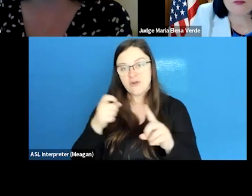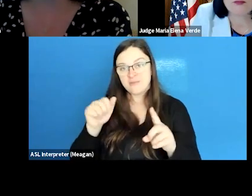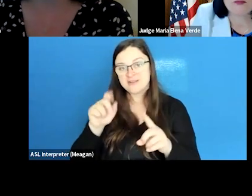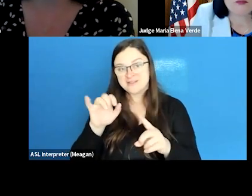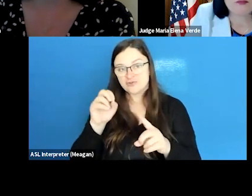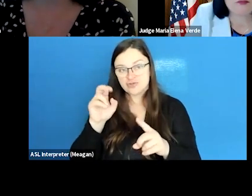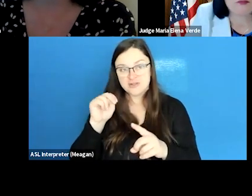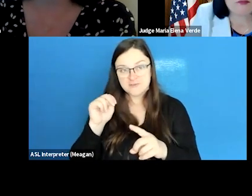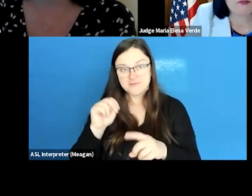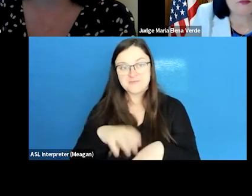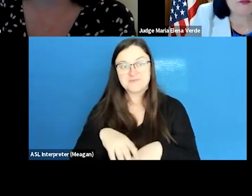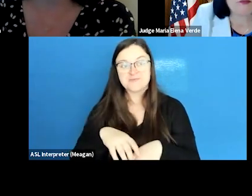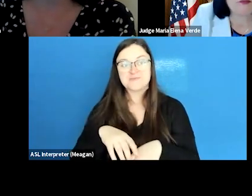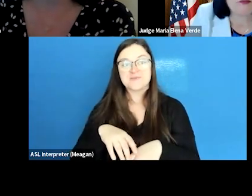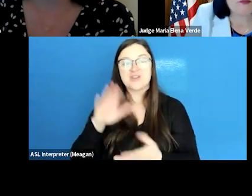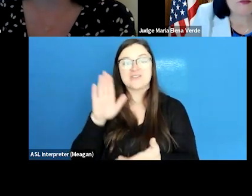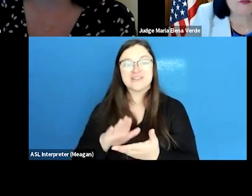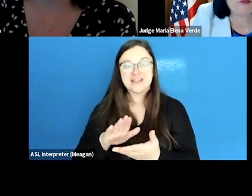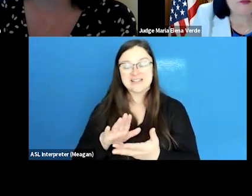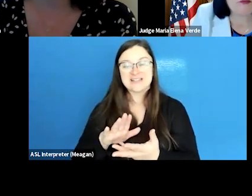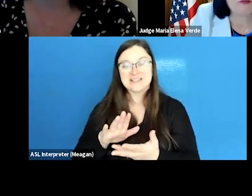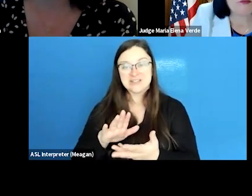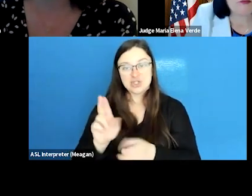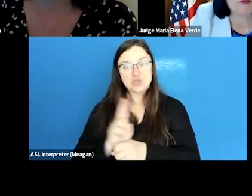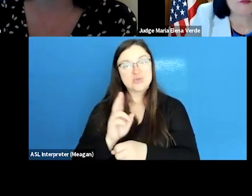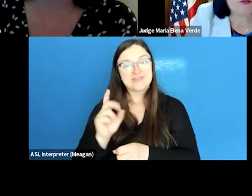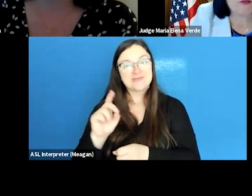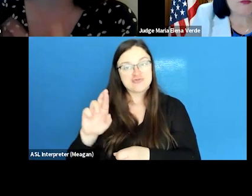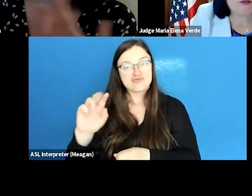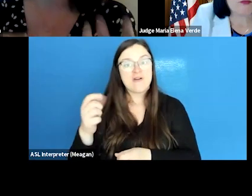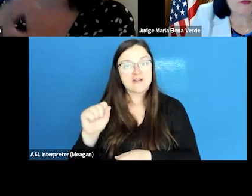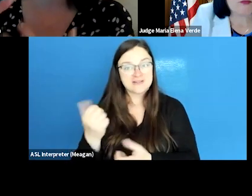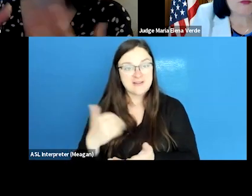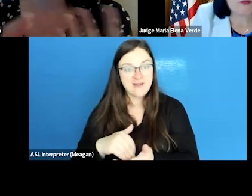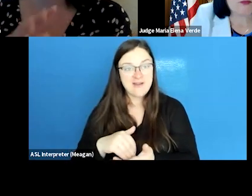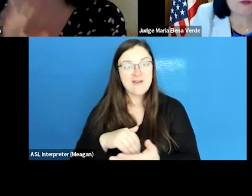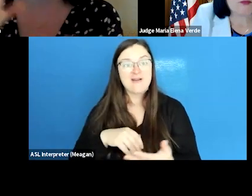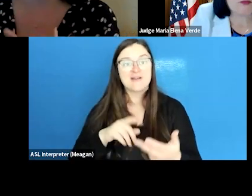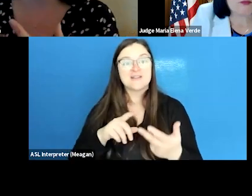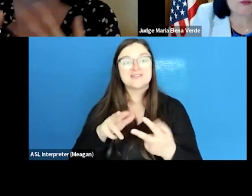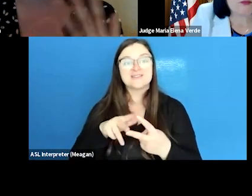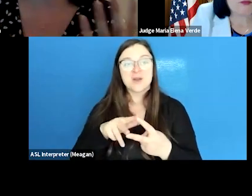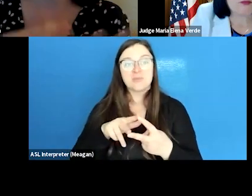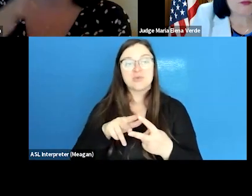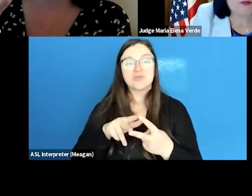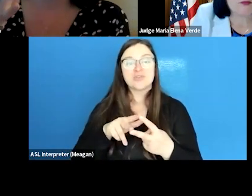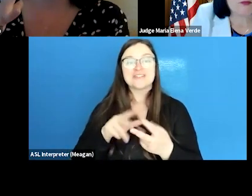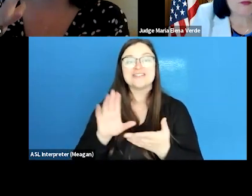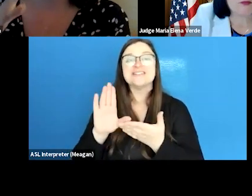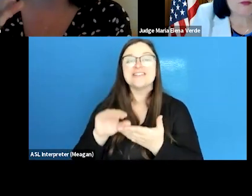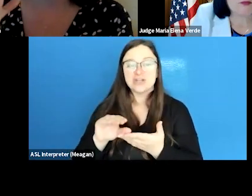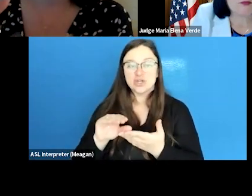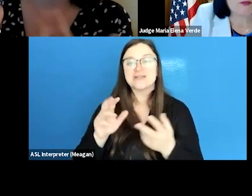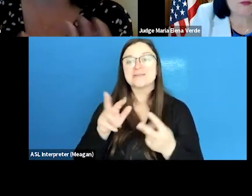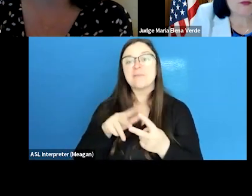relapsing, decreased partner violence, right? That couples therapy piece, really understanding how to communicate, understand each